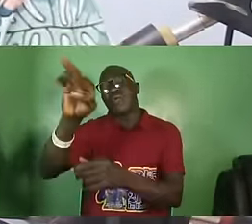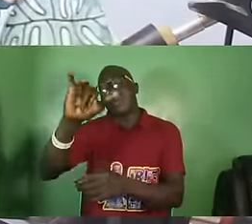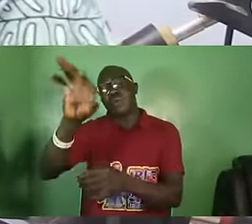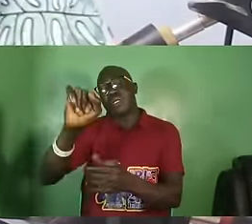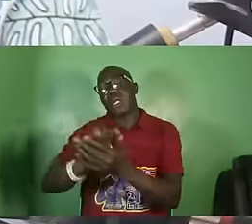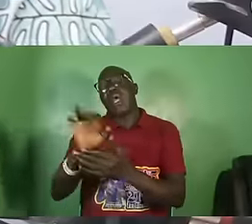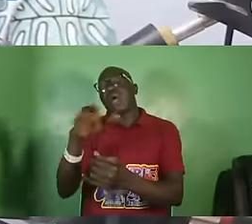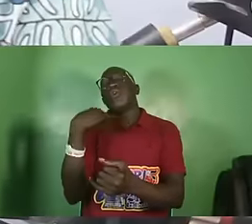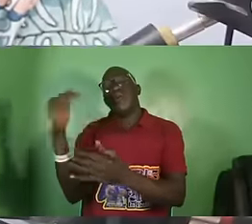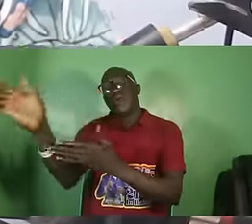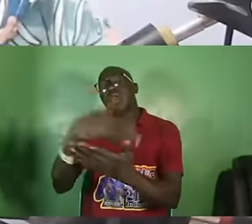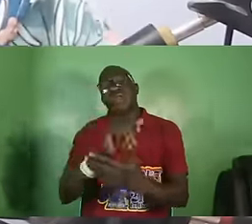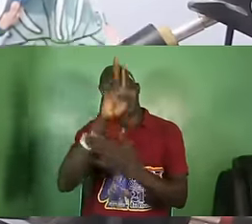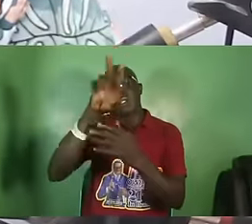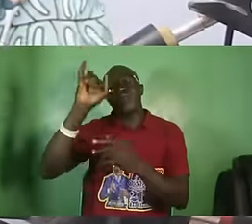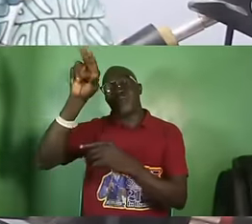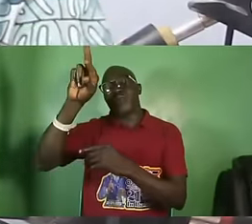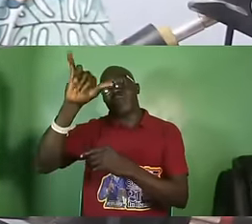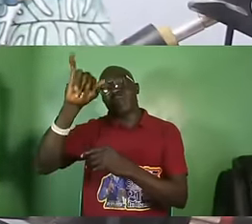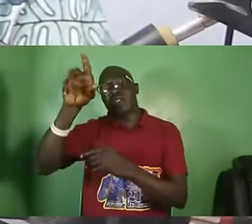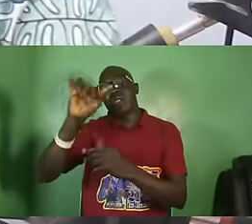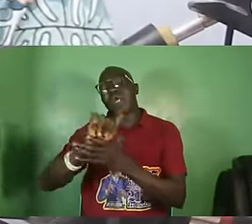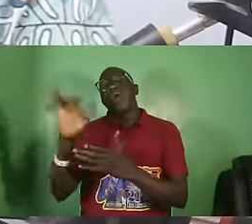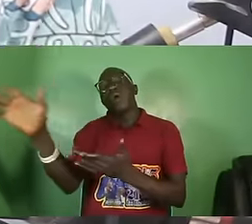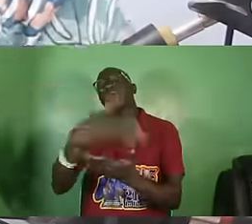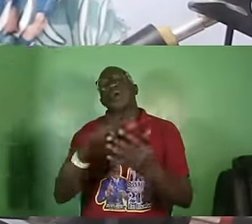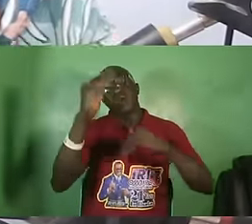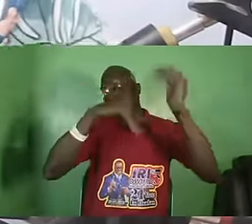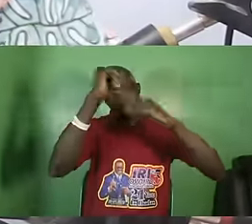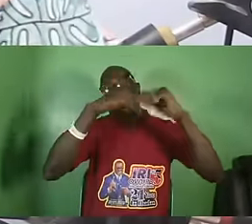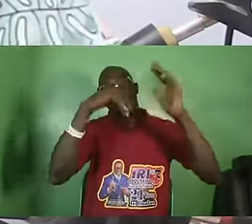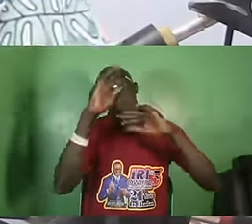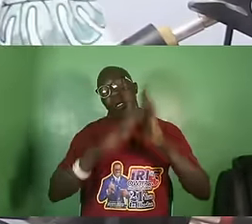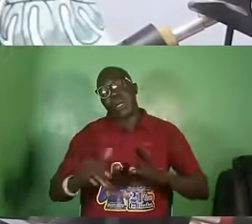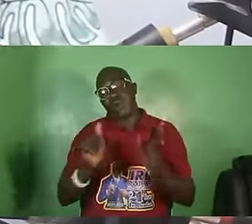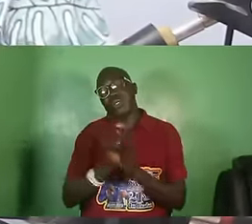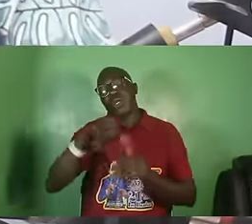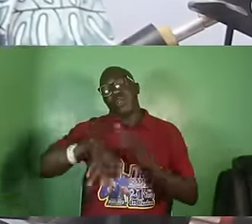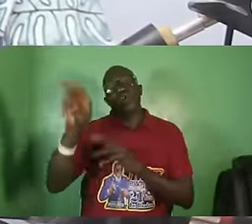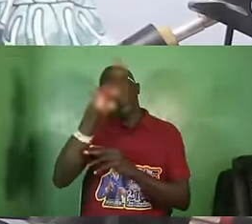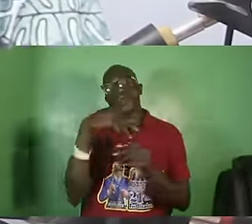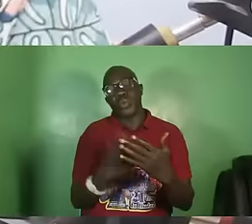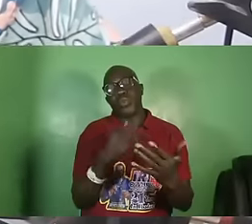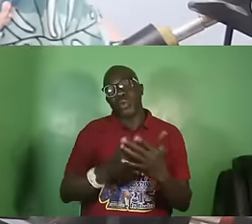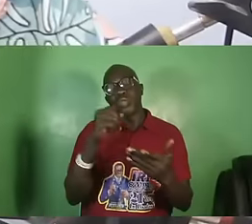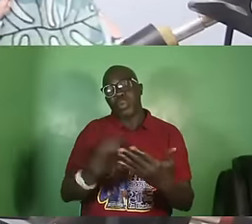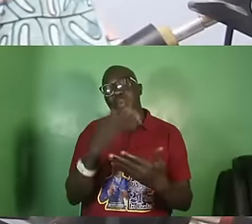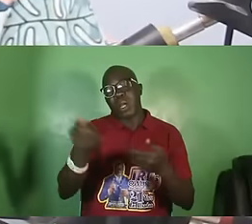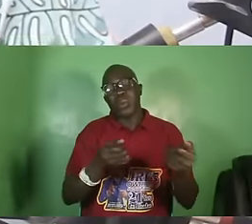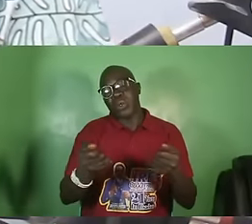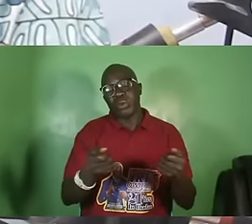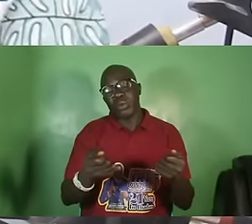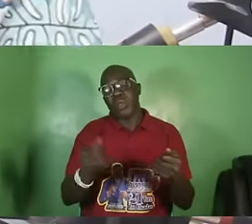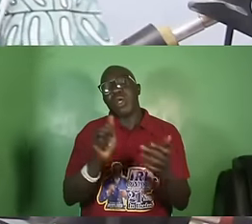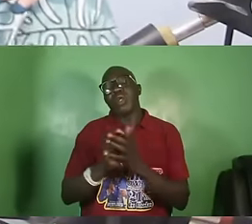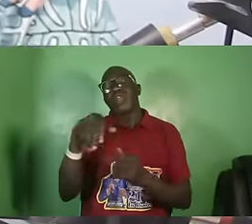Why to receive your visa? Why to receive your visa? Why to receive your visa? myself. Wa fowo yara moto. Amen. To